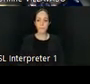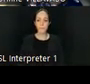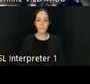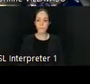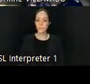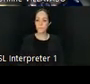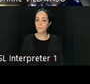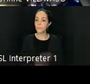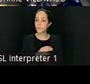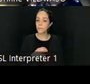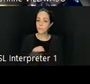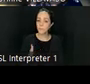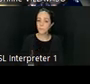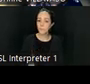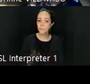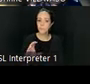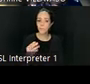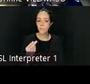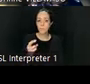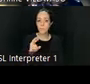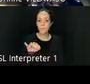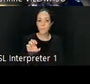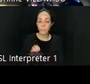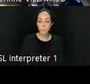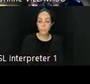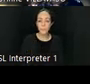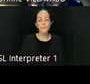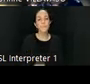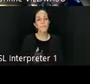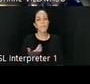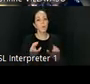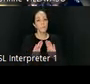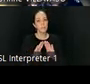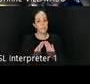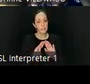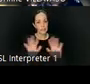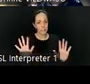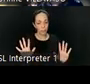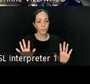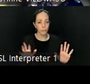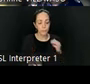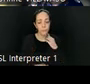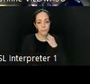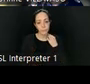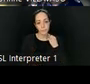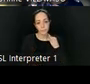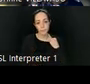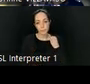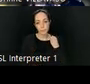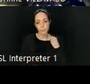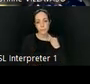Commissioner Cherie? I just wanted to be really clear about this part of it. In